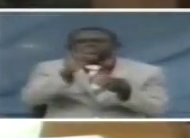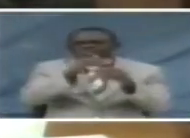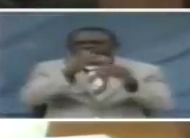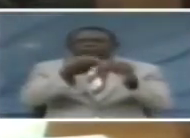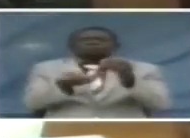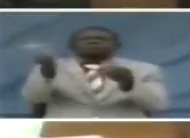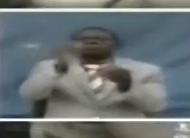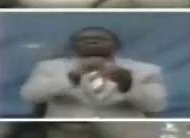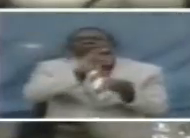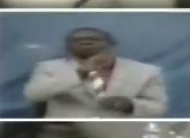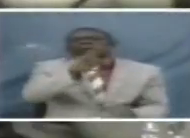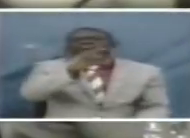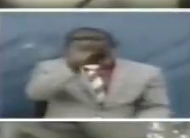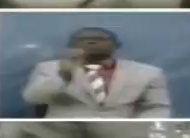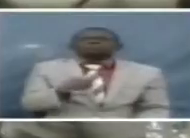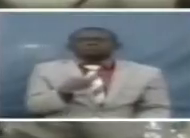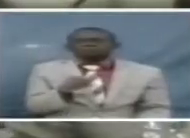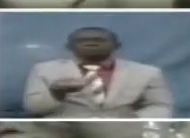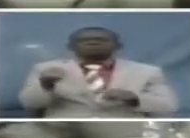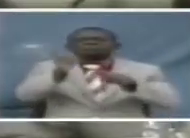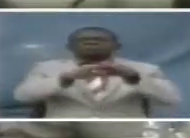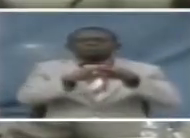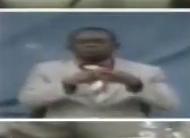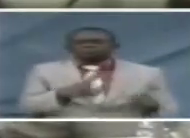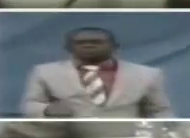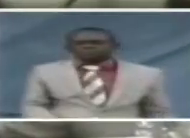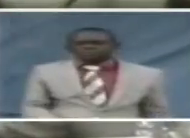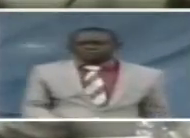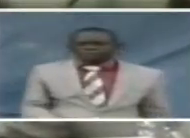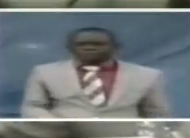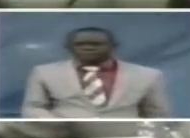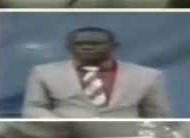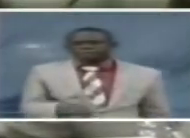22% increase on the 2017 levels.